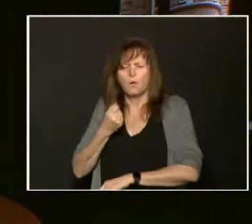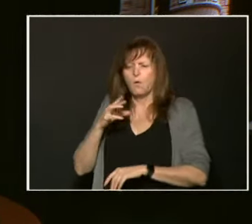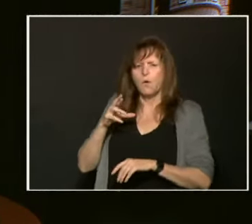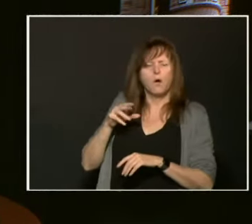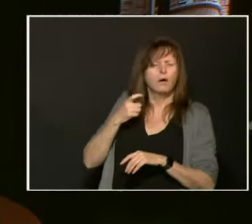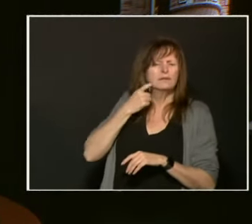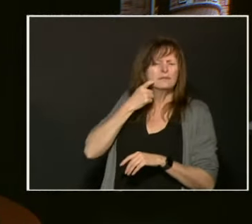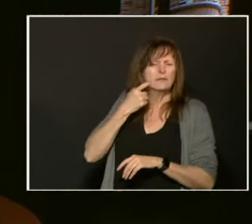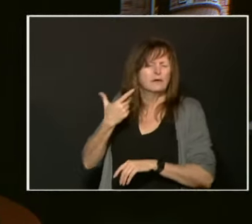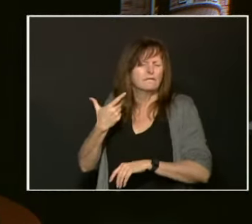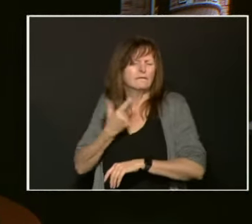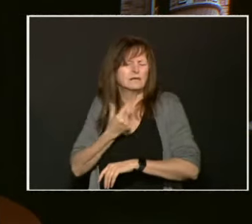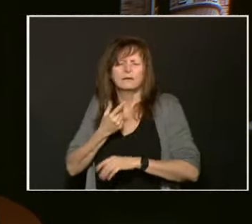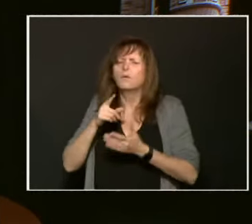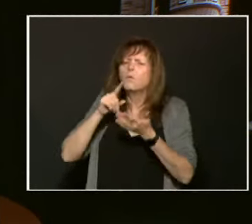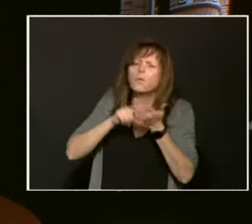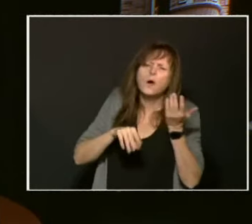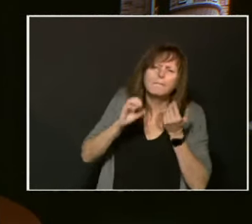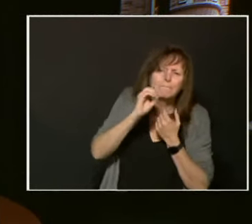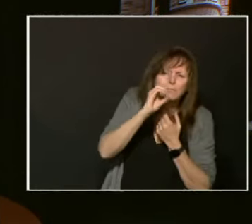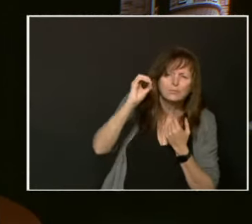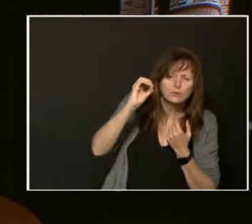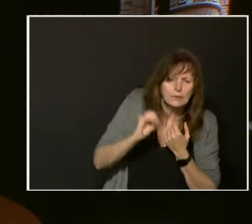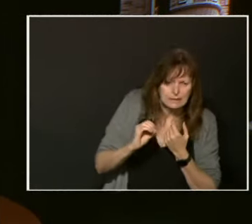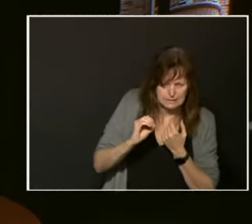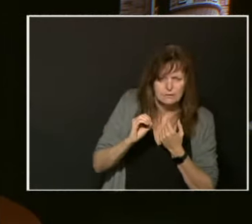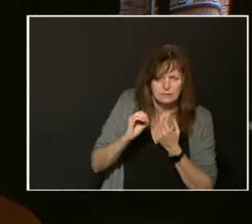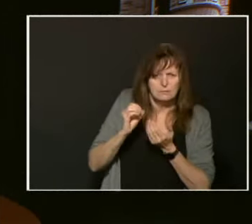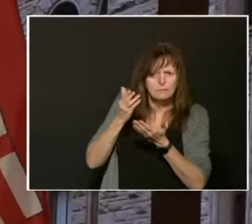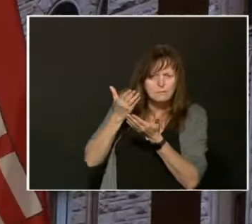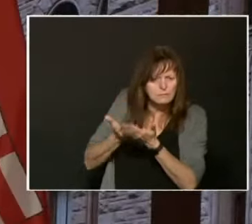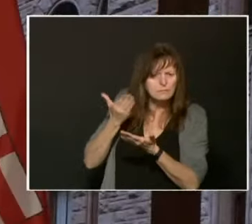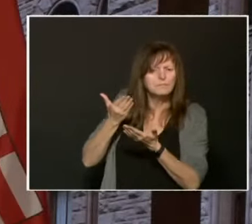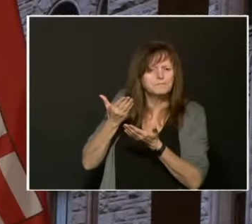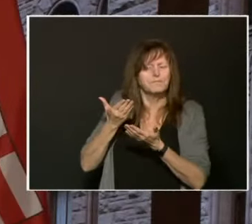kind of better indication of what that is?